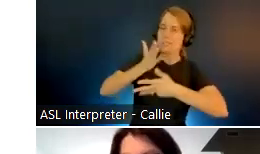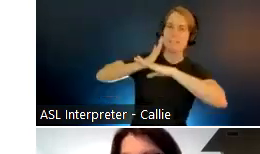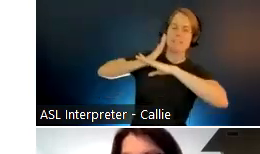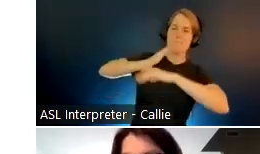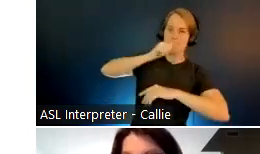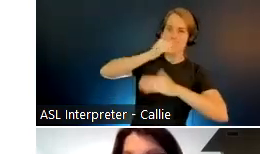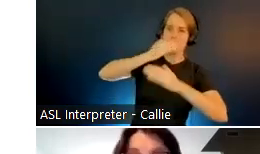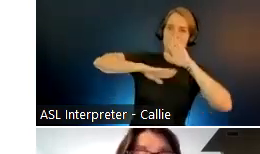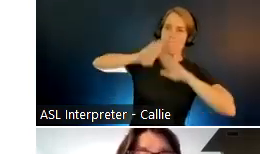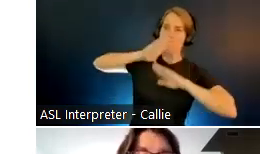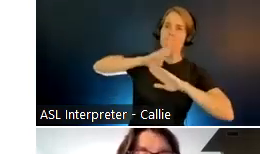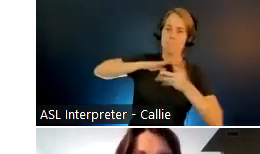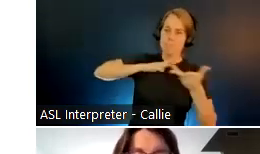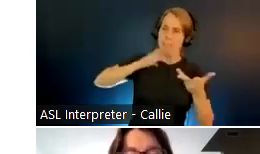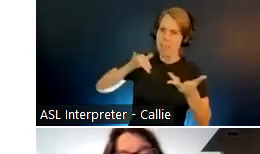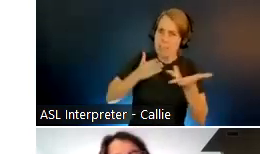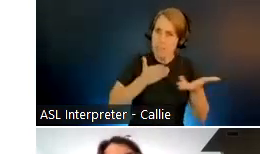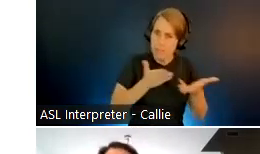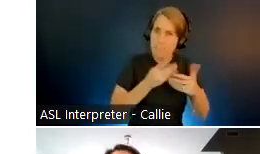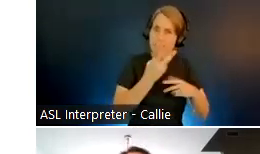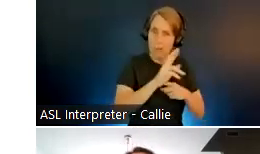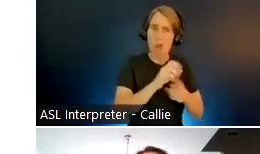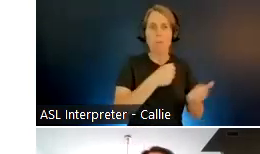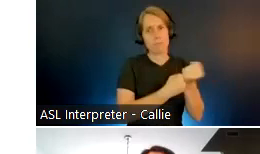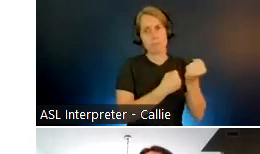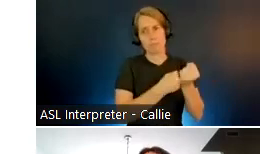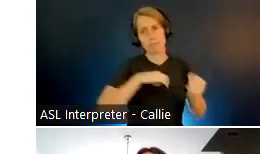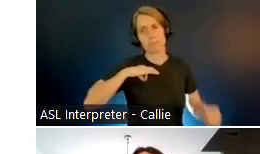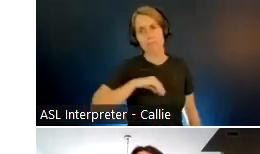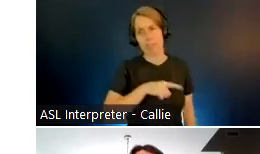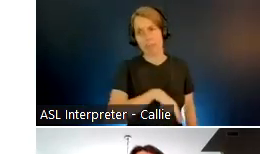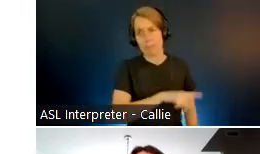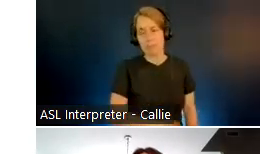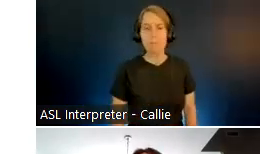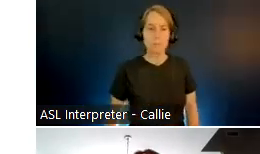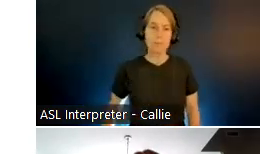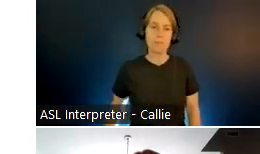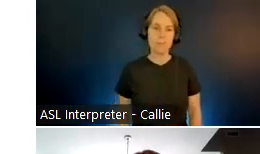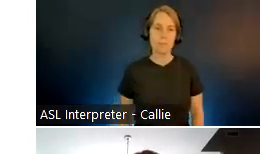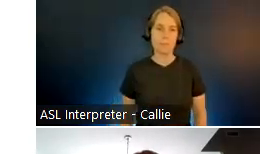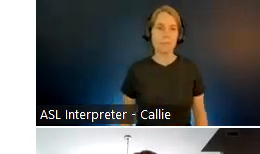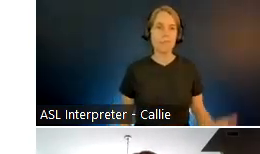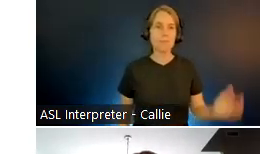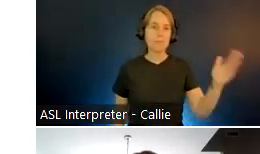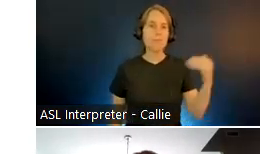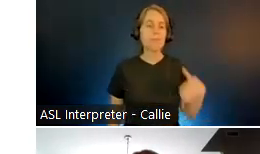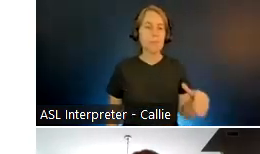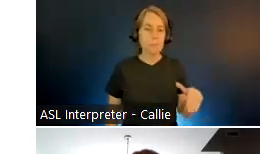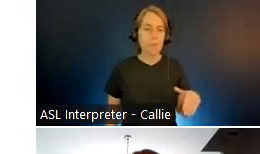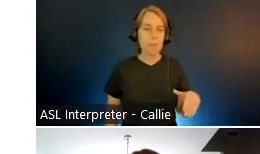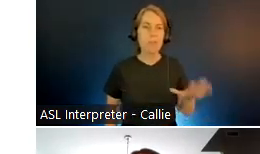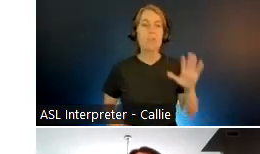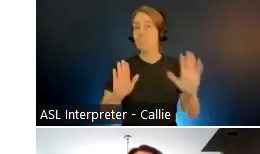would really benefit them. So some practical transition tips. Ask for a vocational